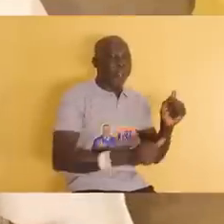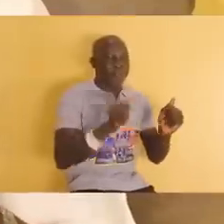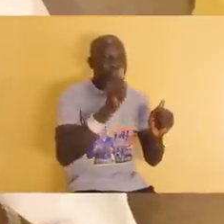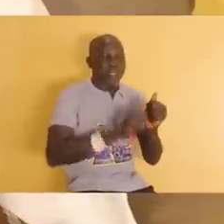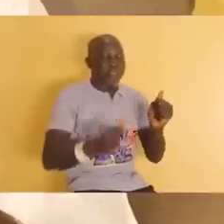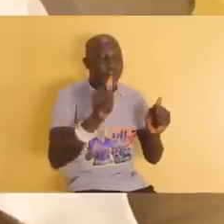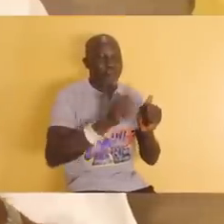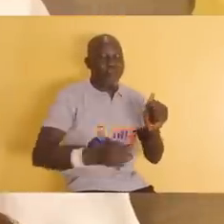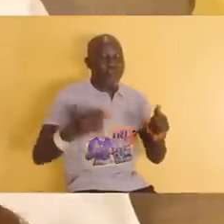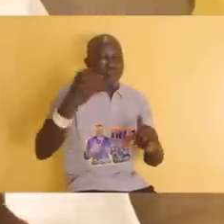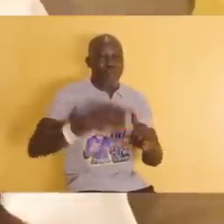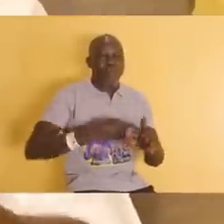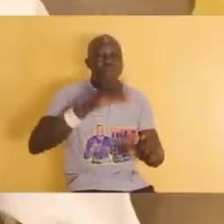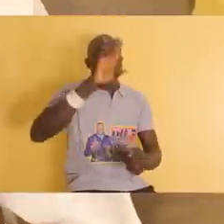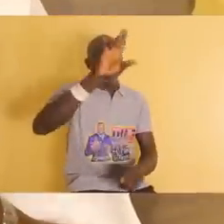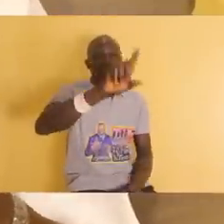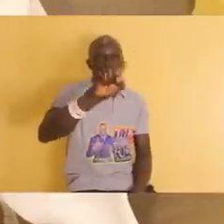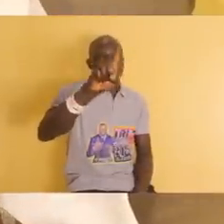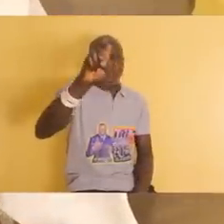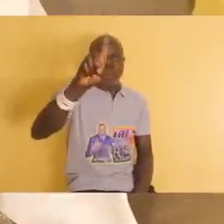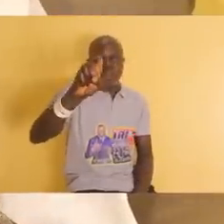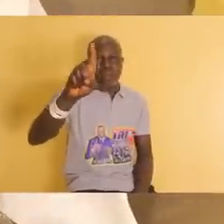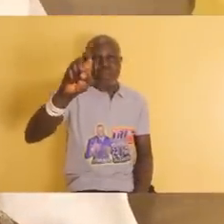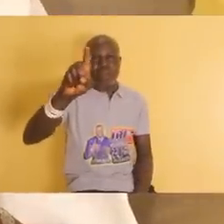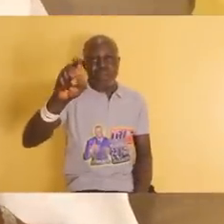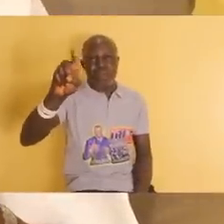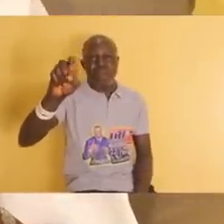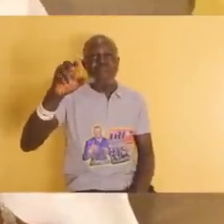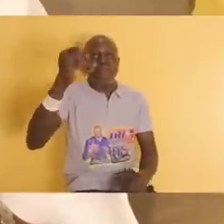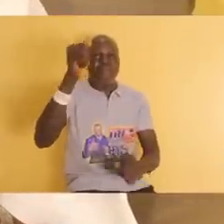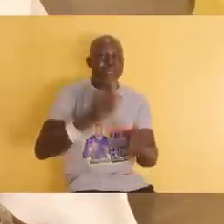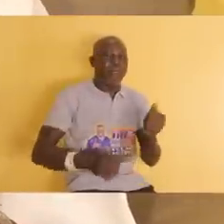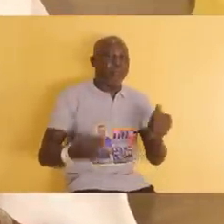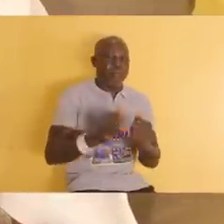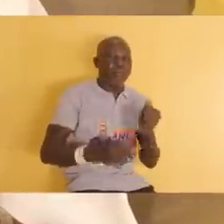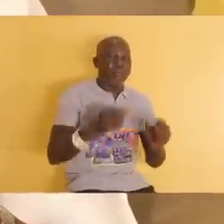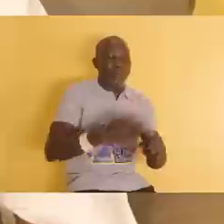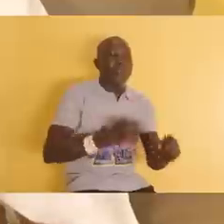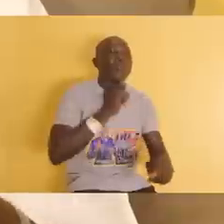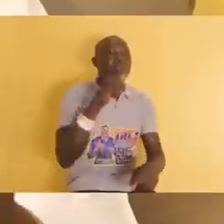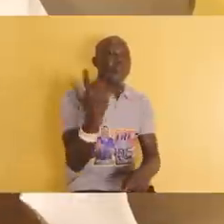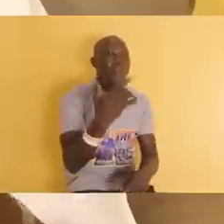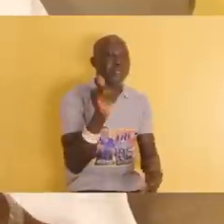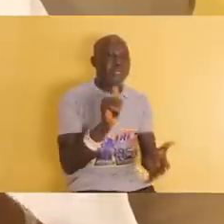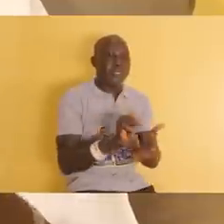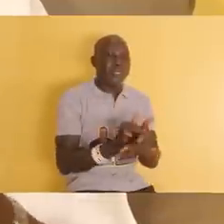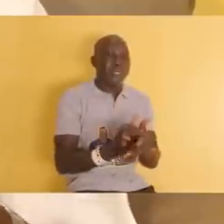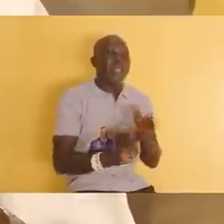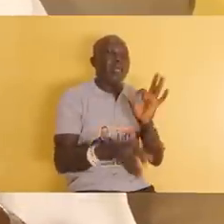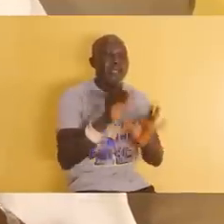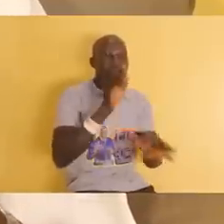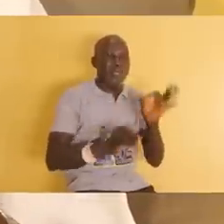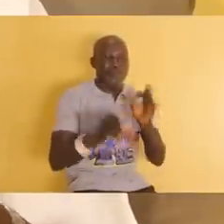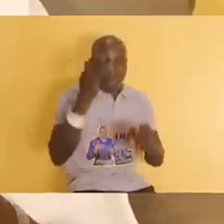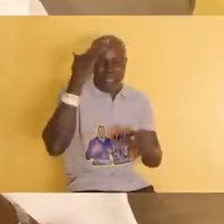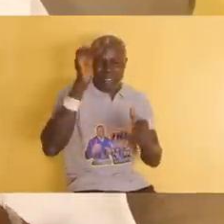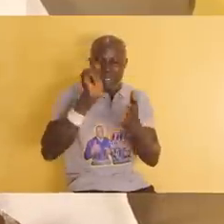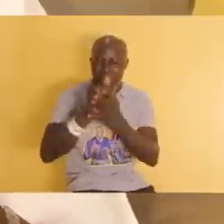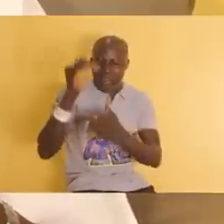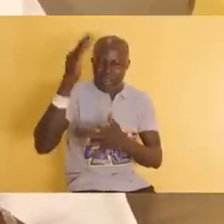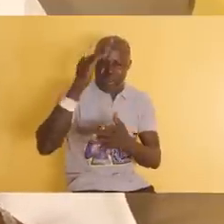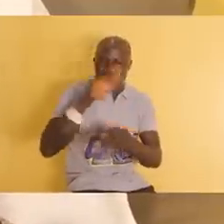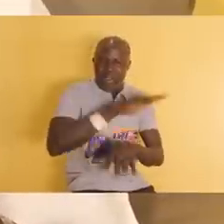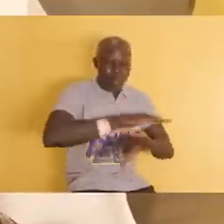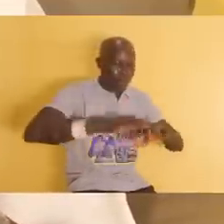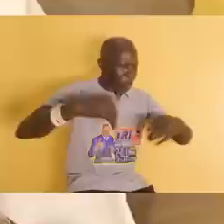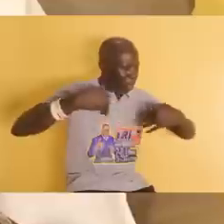Without collecting a dime. By the grace of God. A àti àwọn tábà yí pé